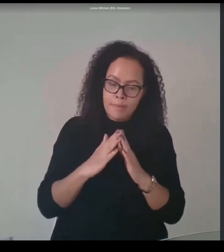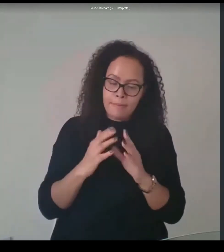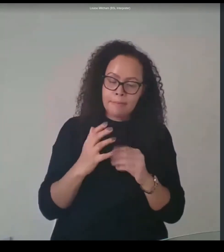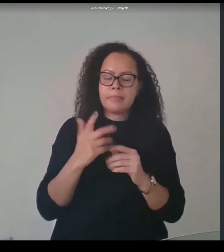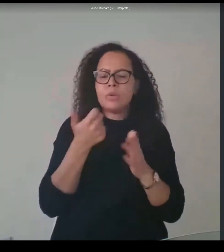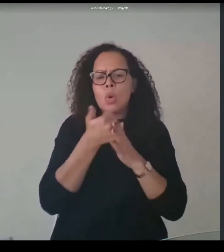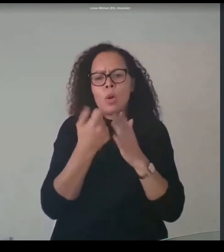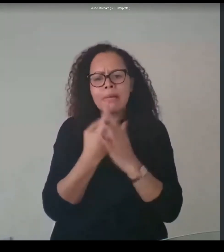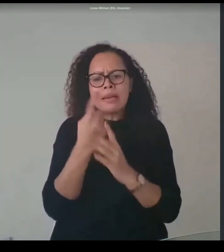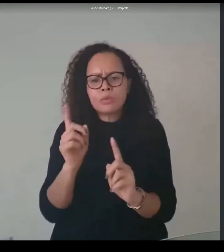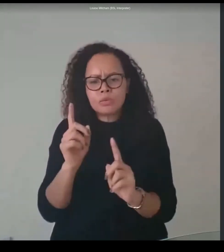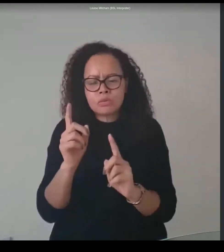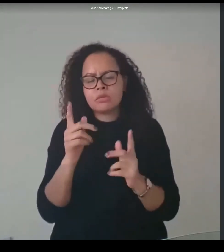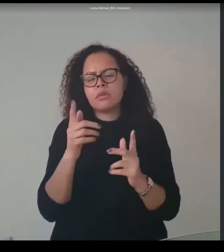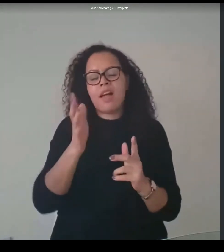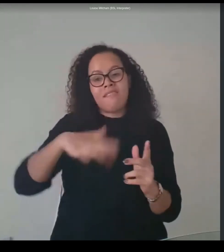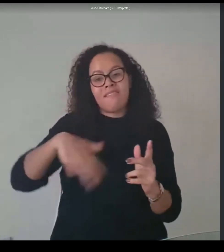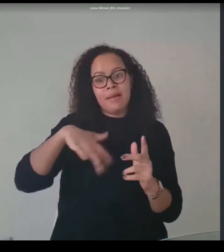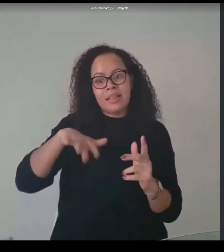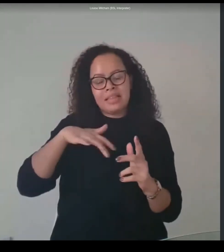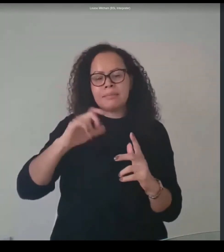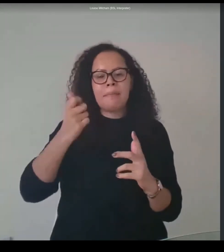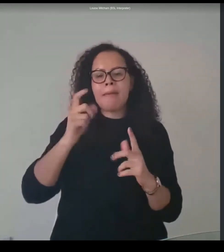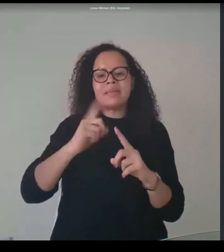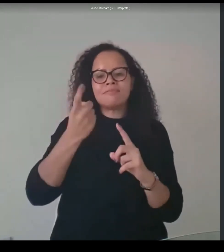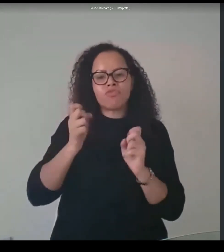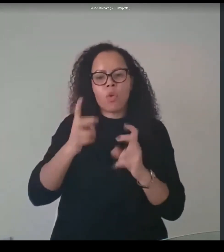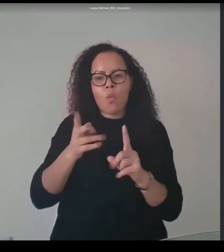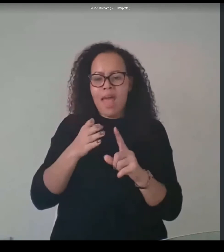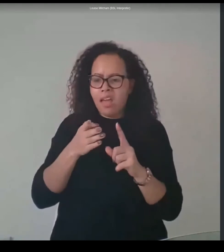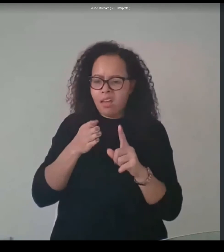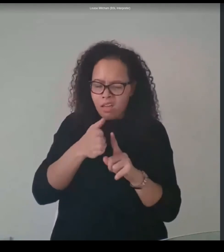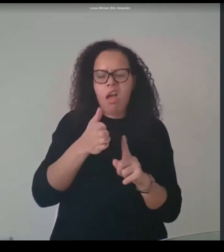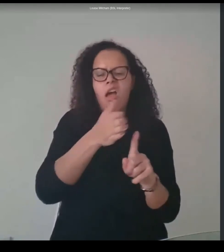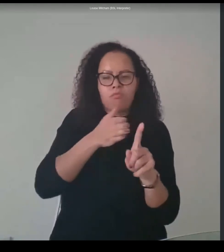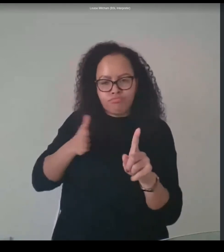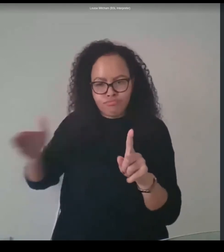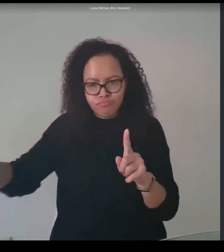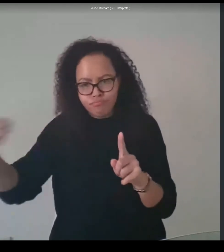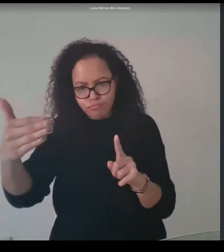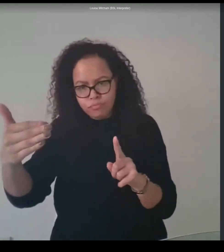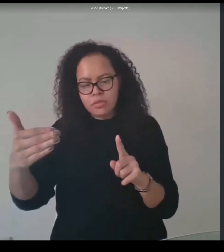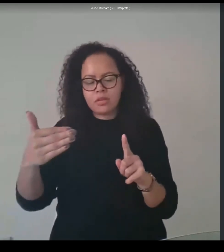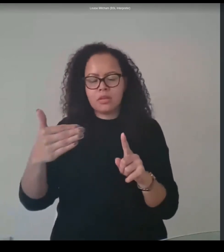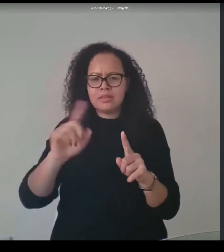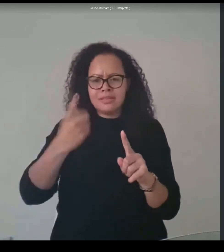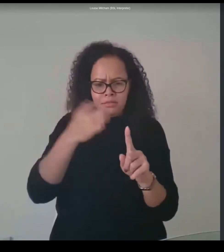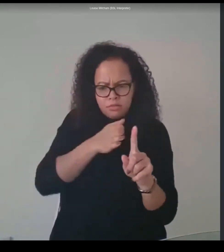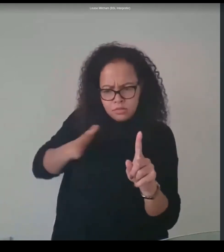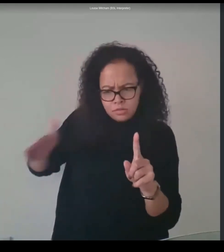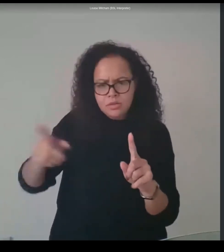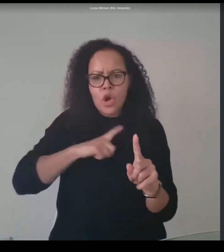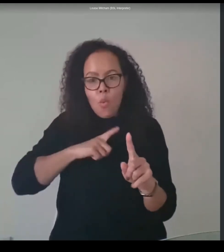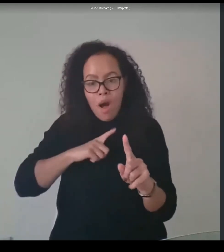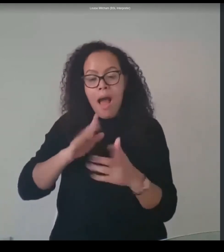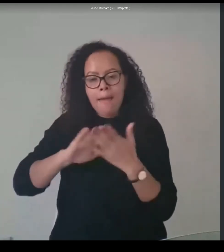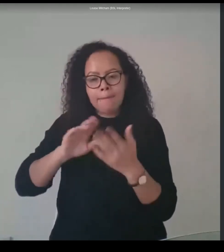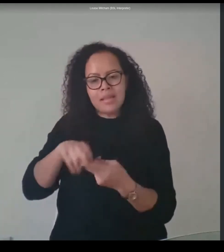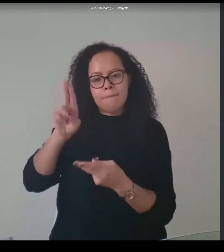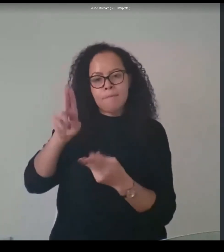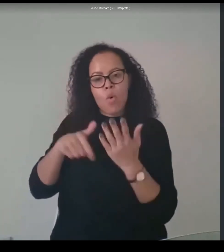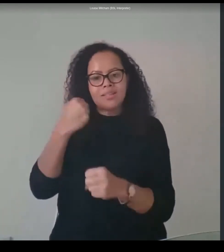families will go on a different route instead, because just so they can get the 18 tag, they can get more